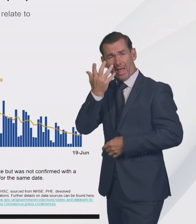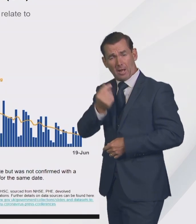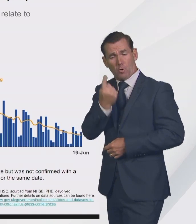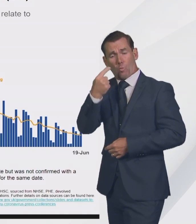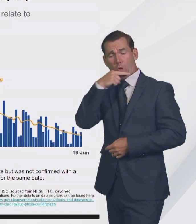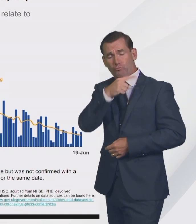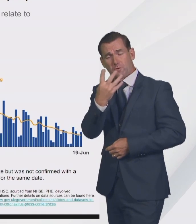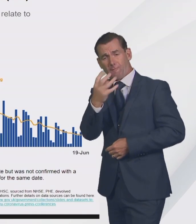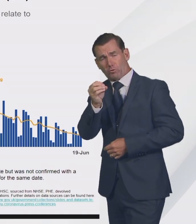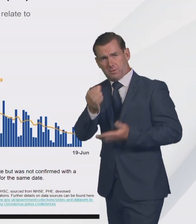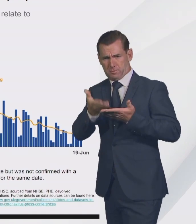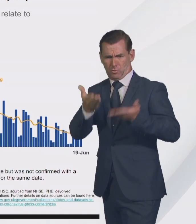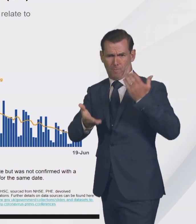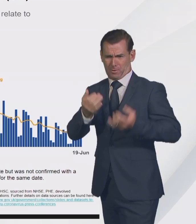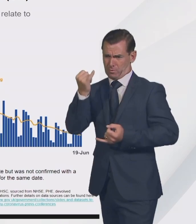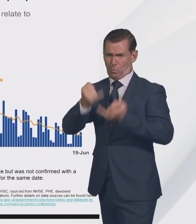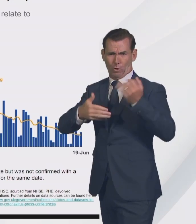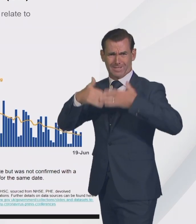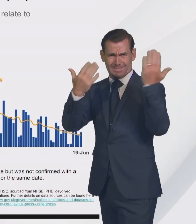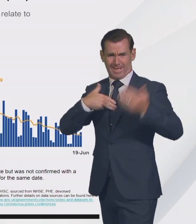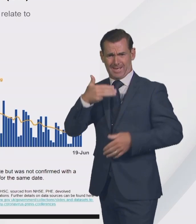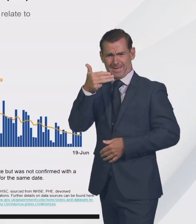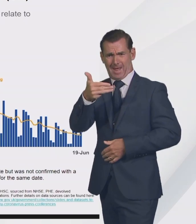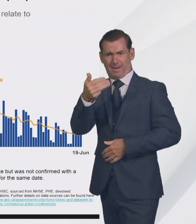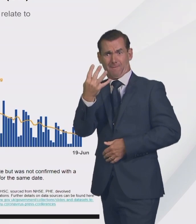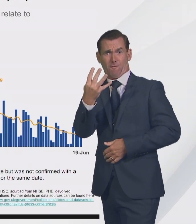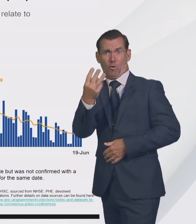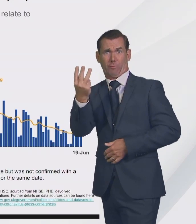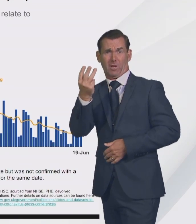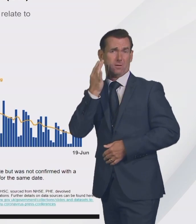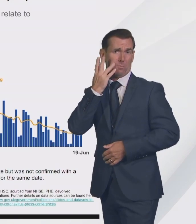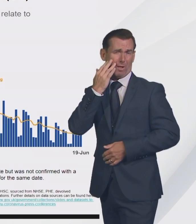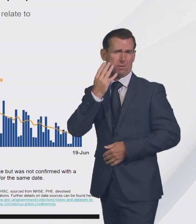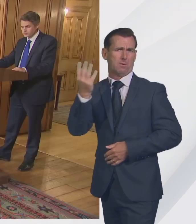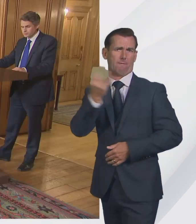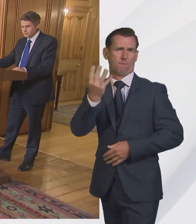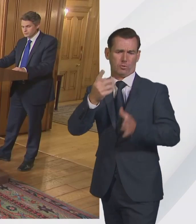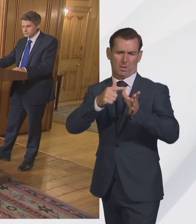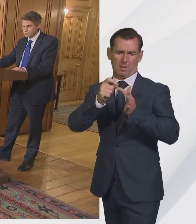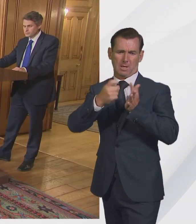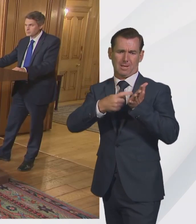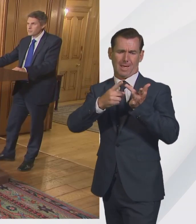down from a peak of 943 on the 14th of April.